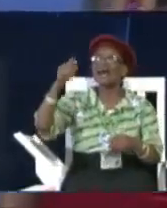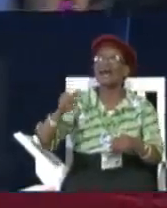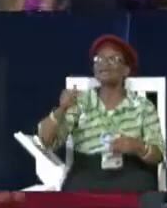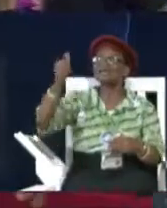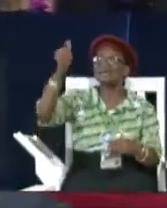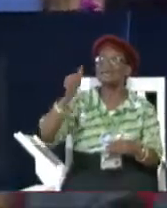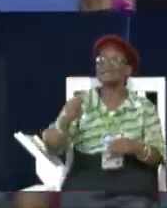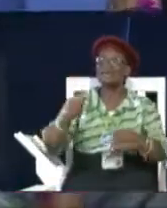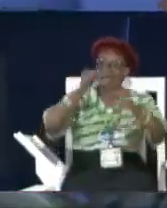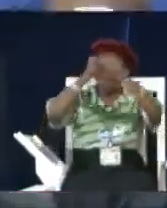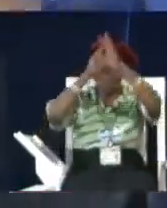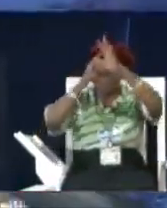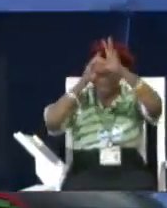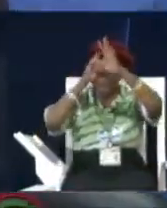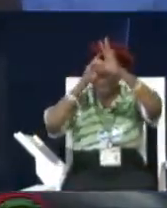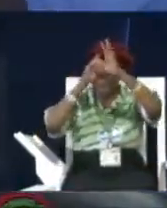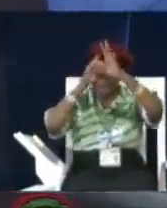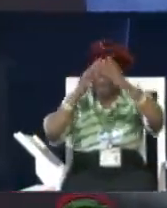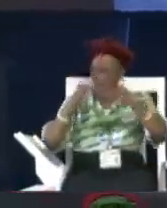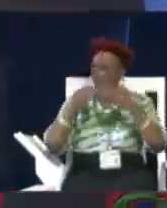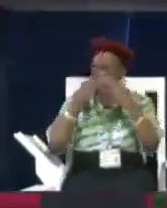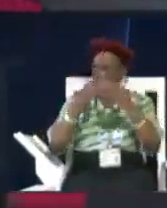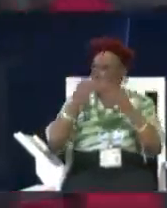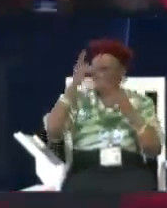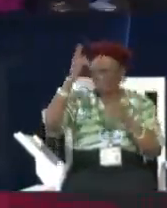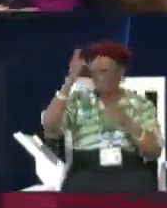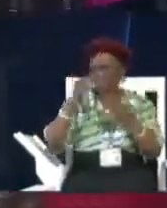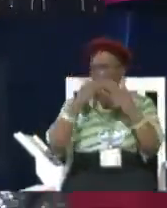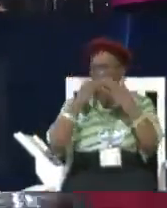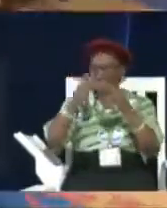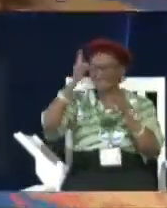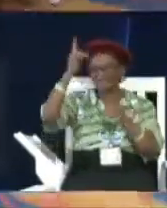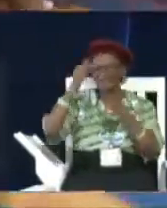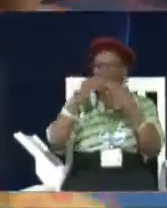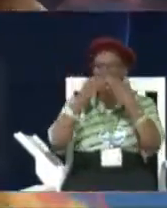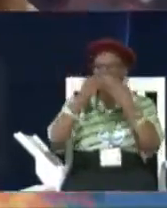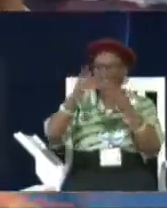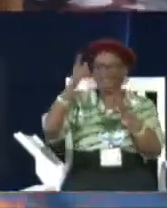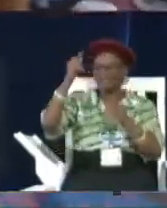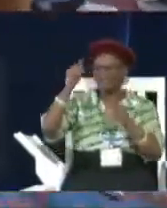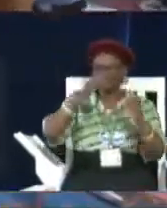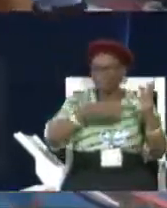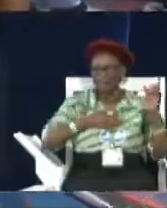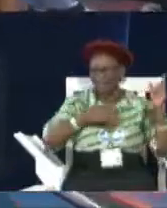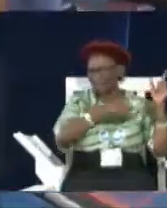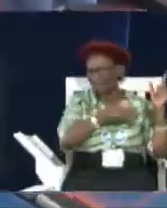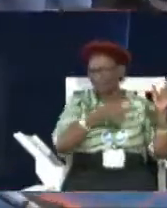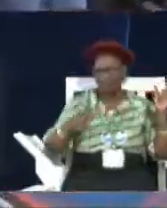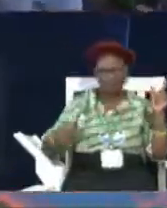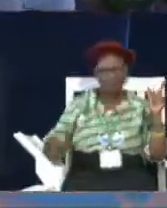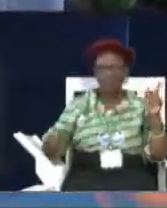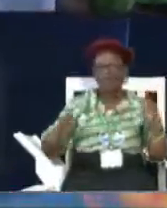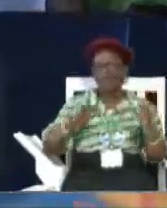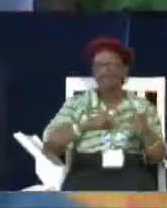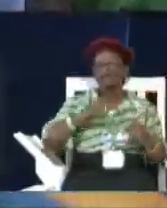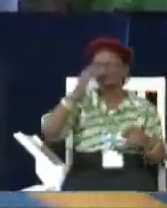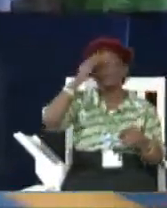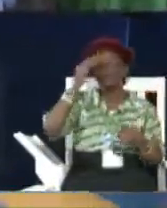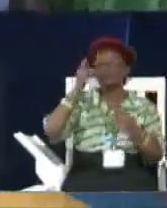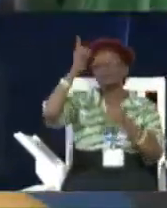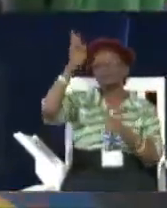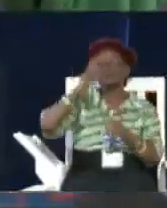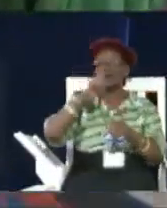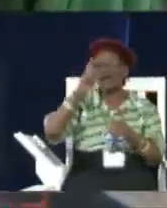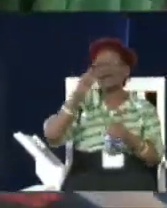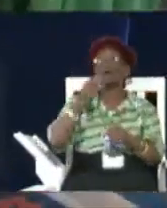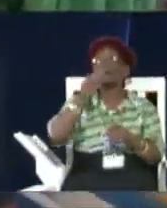Oh, Lord, and I know you are constant. I know you are constant. I know you are faithful. There's no one